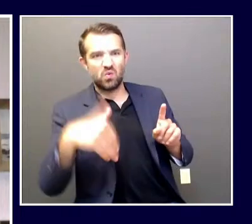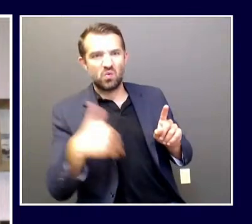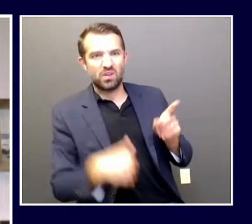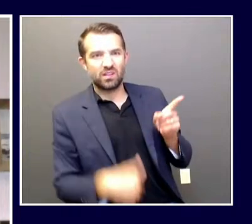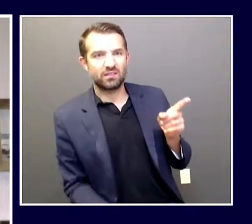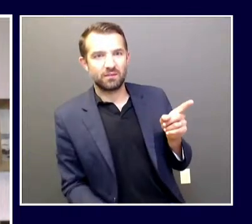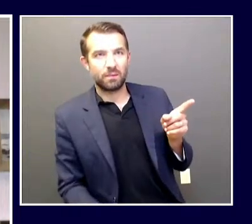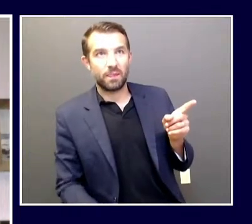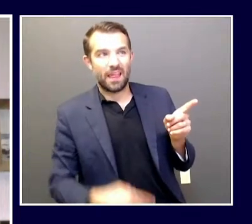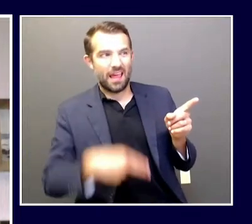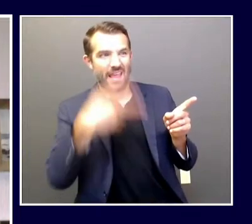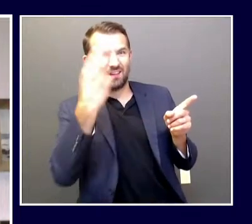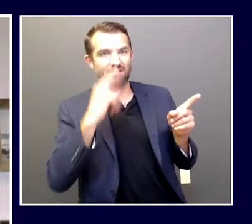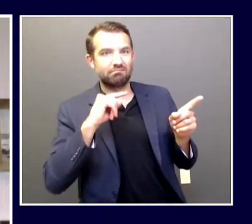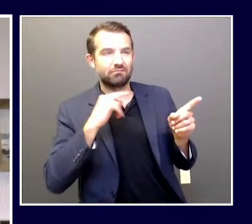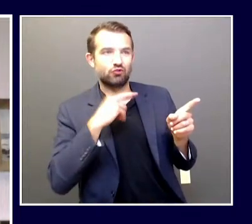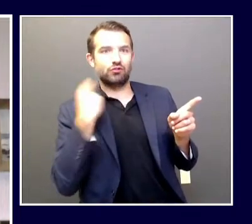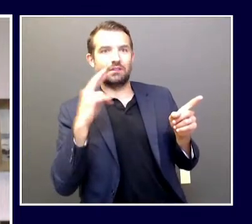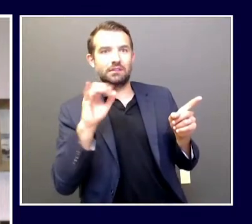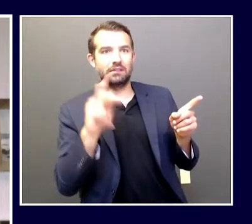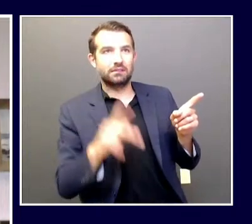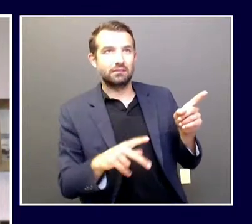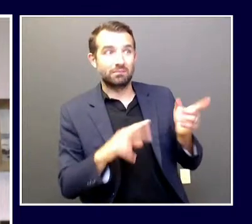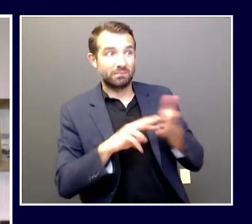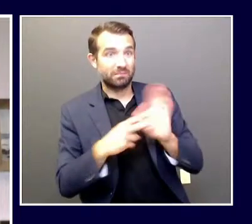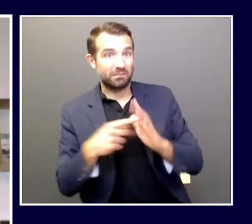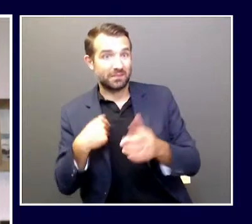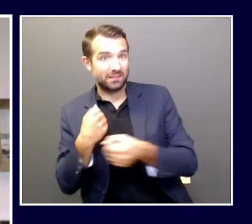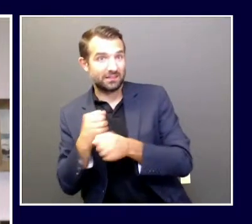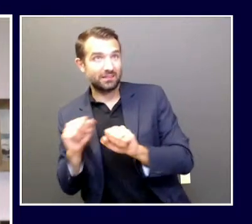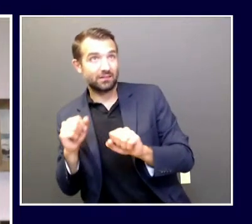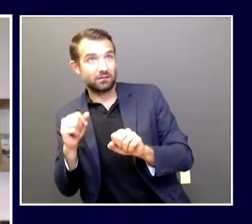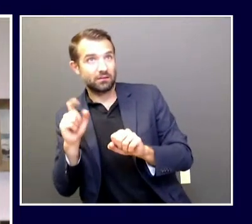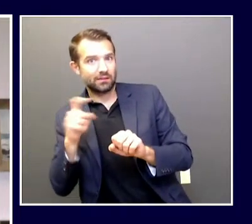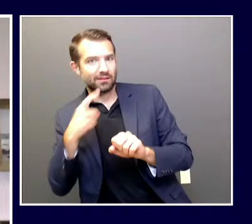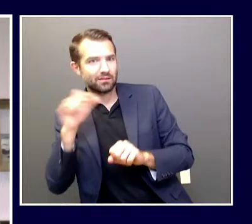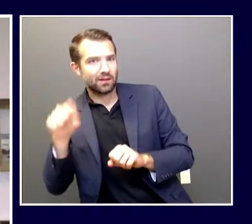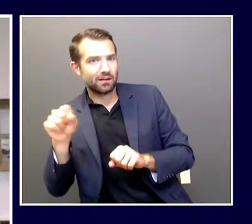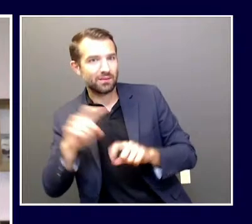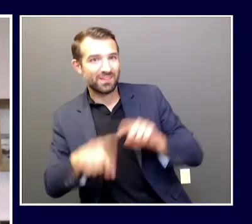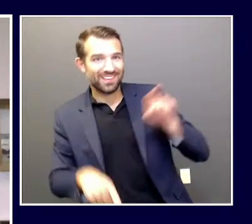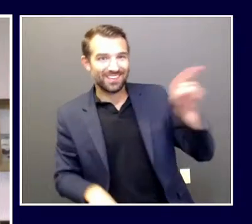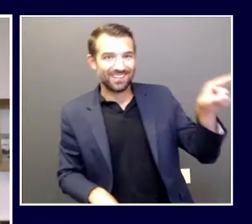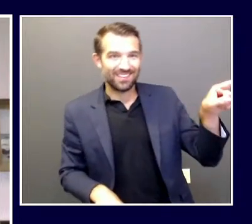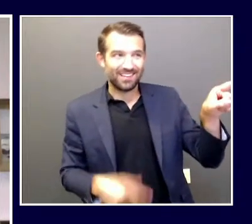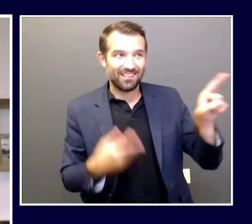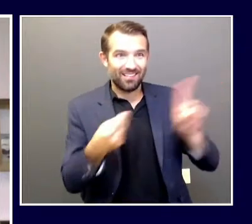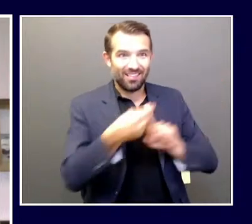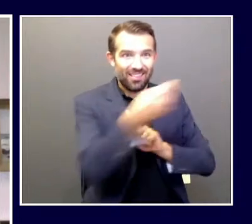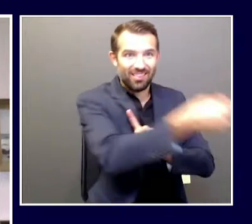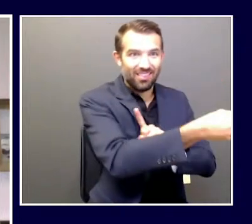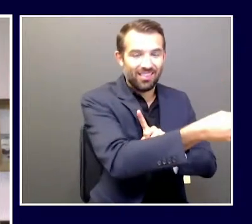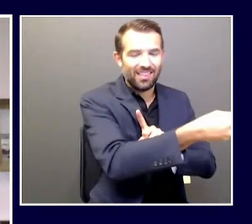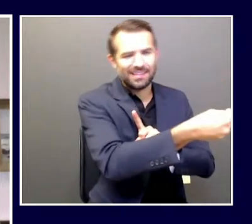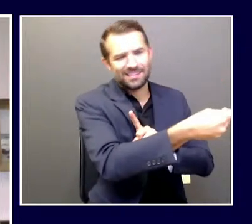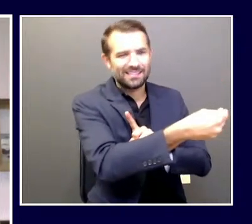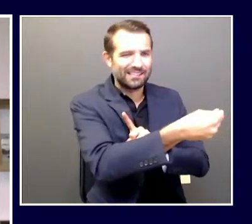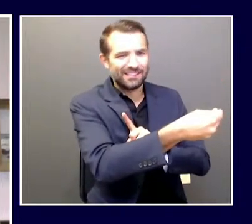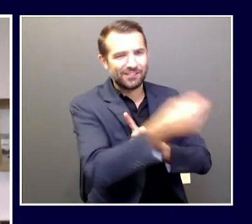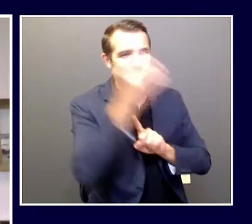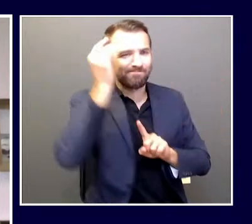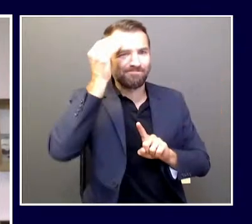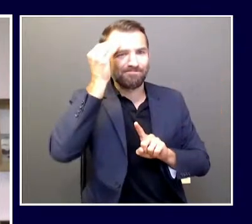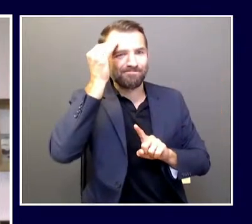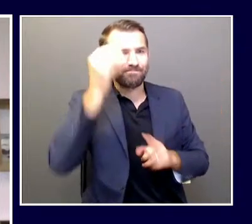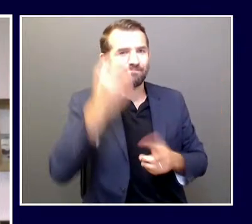would want to engage in. Similarly, if your risk of getting exposed and what might happen to you is very high, maybe you